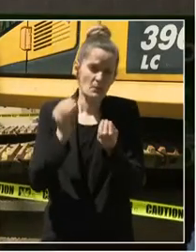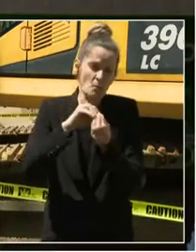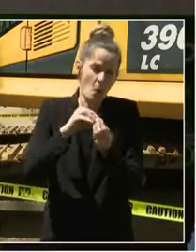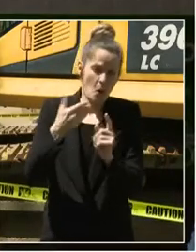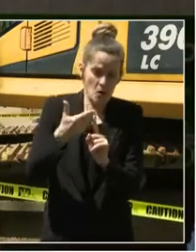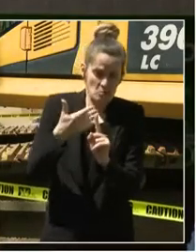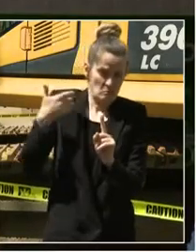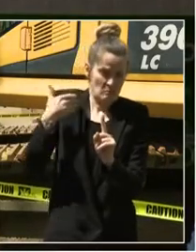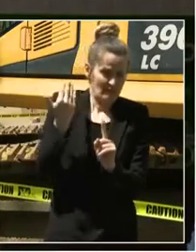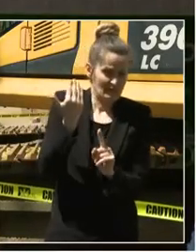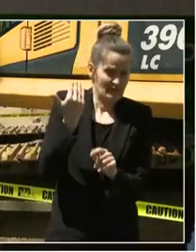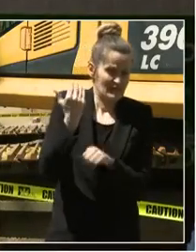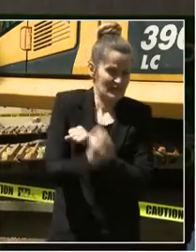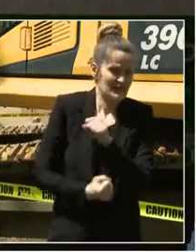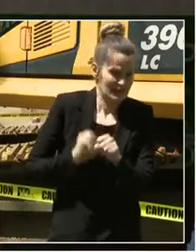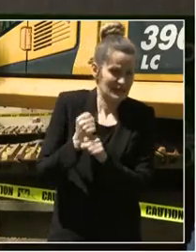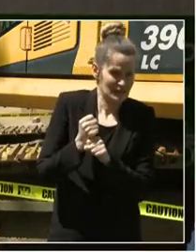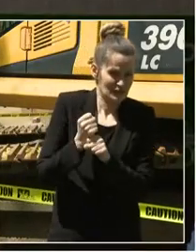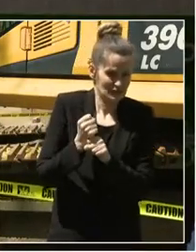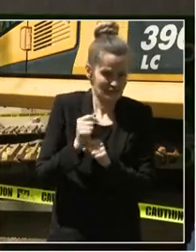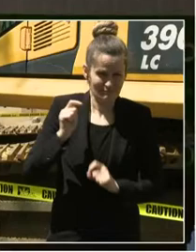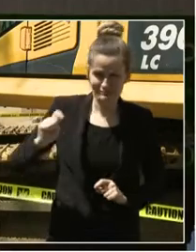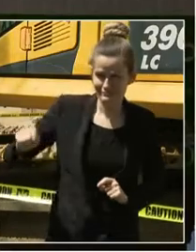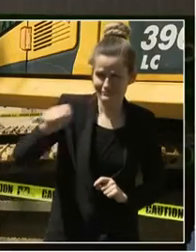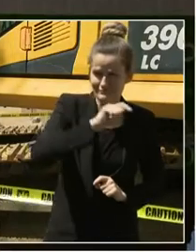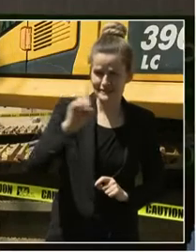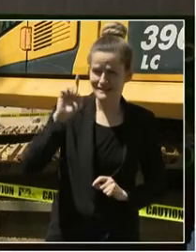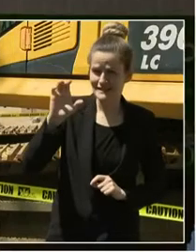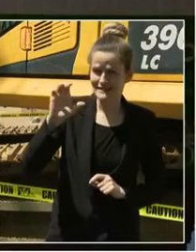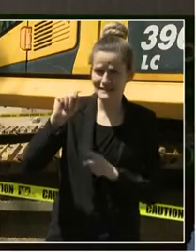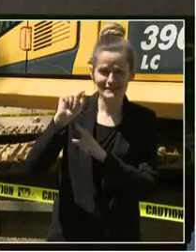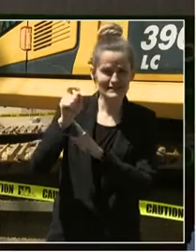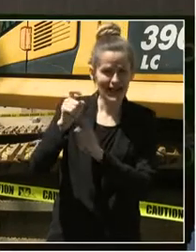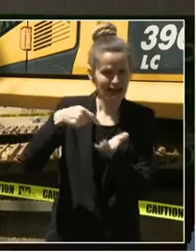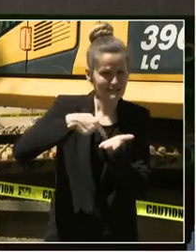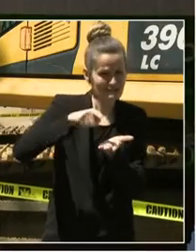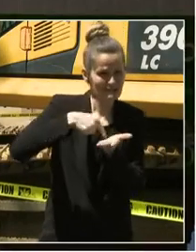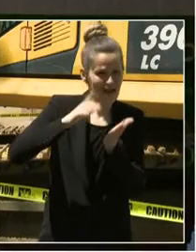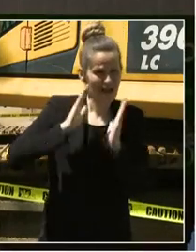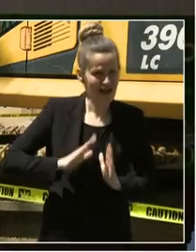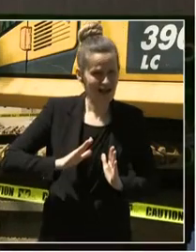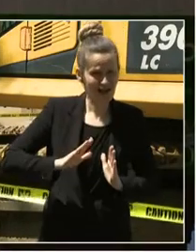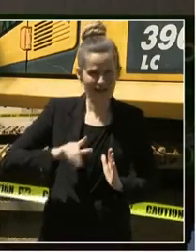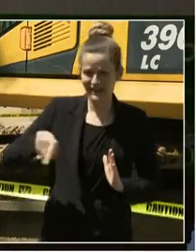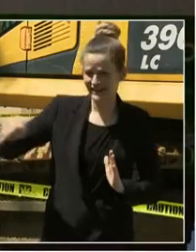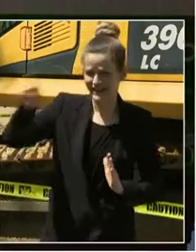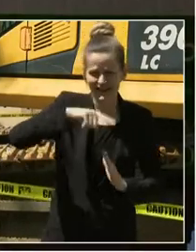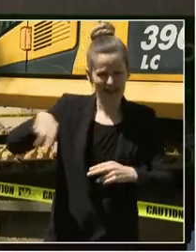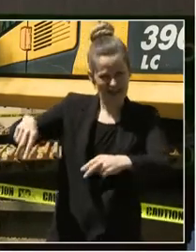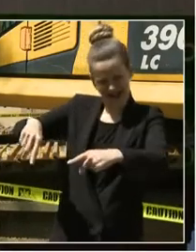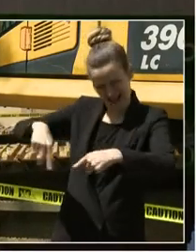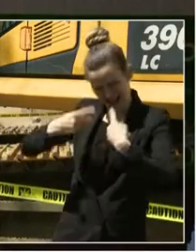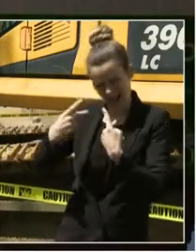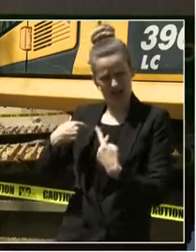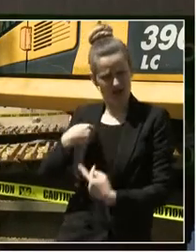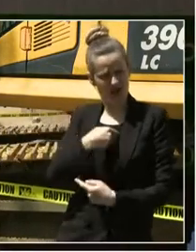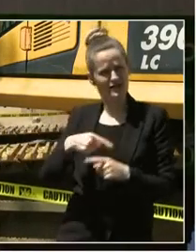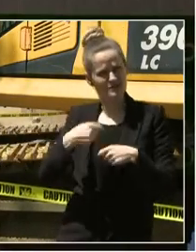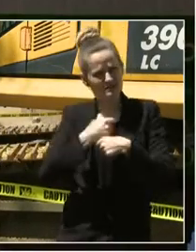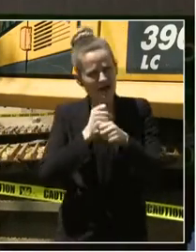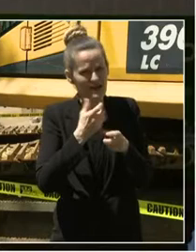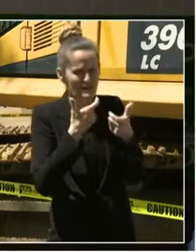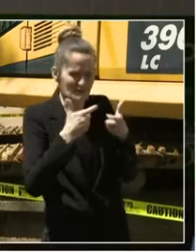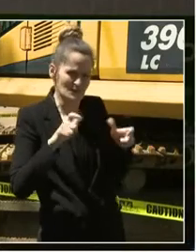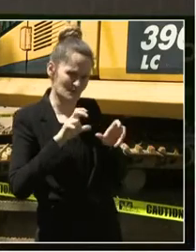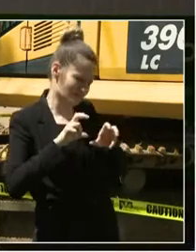the DC taxpayers, have allowed us to make tremendous investments in our park and recreation